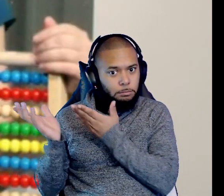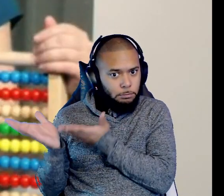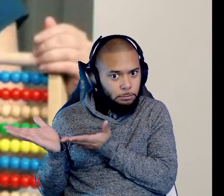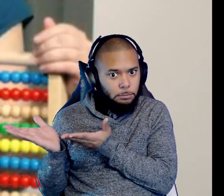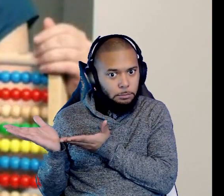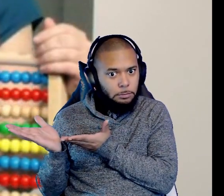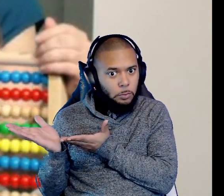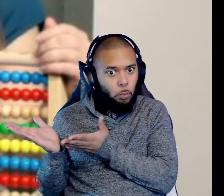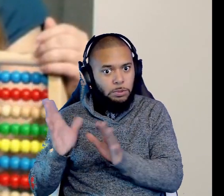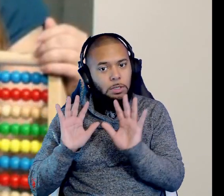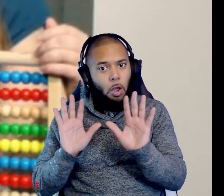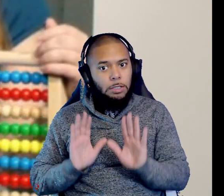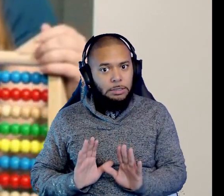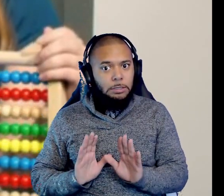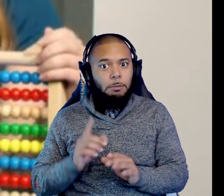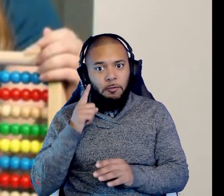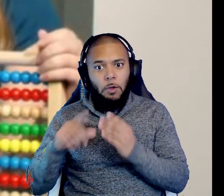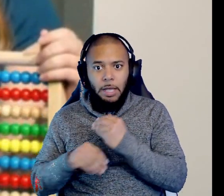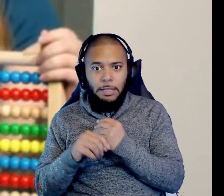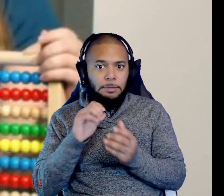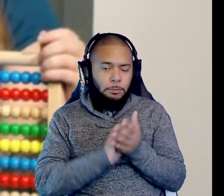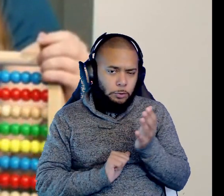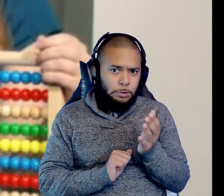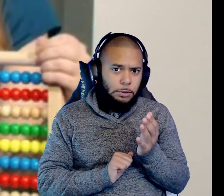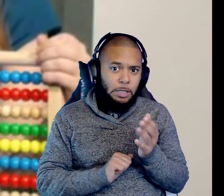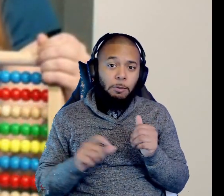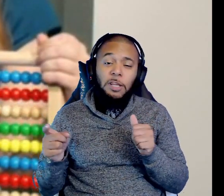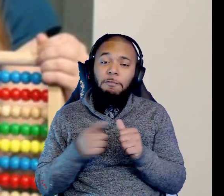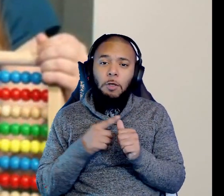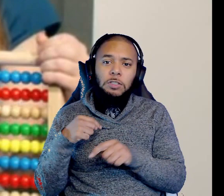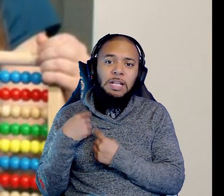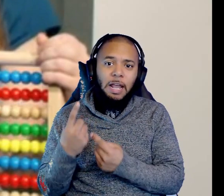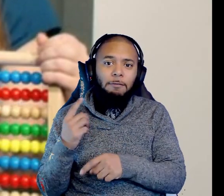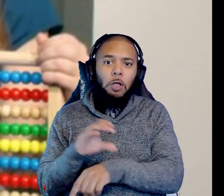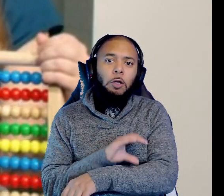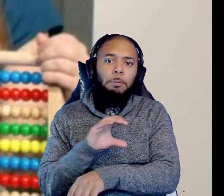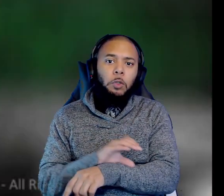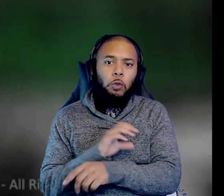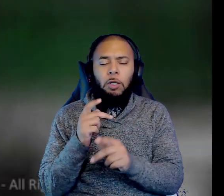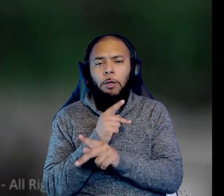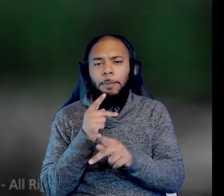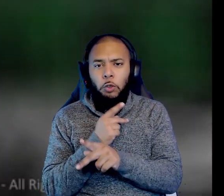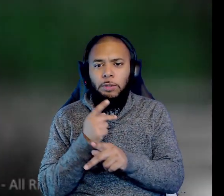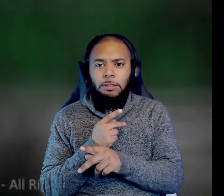compute addition, subtraction problems, and was the first ever computing device.